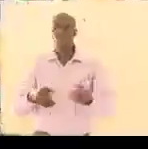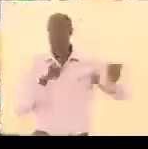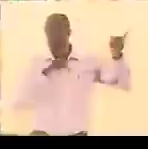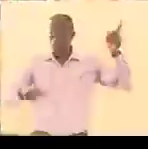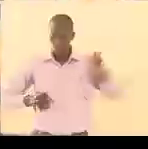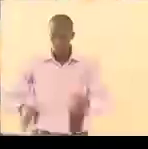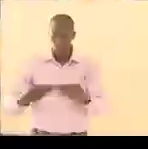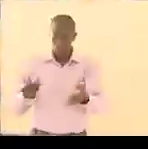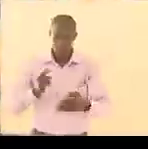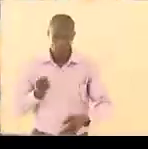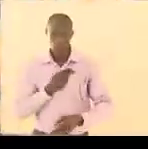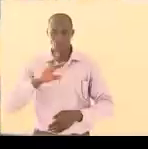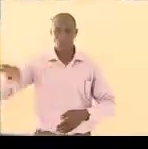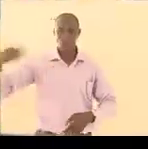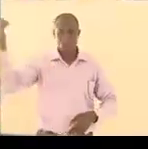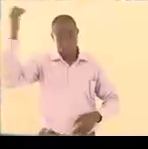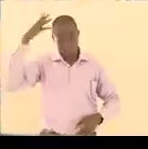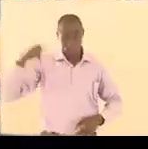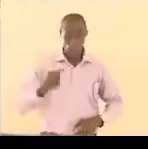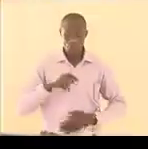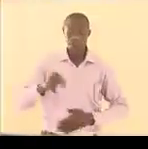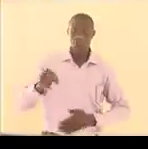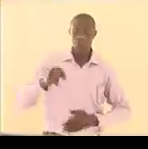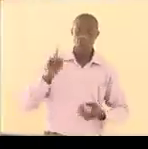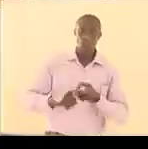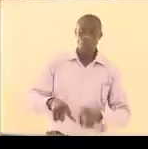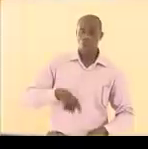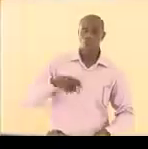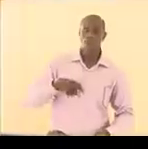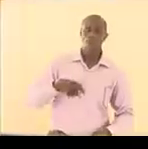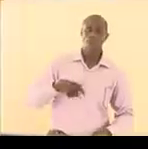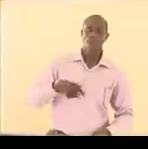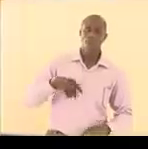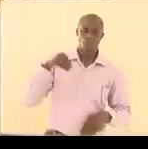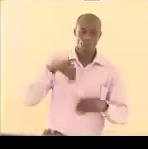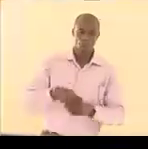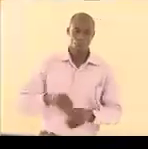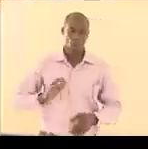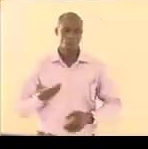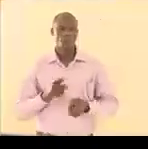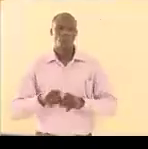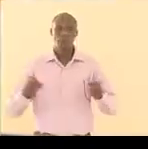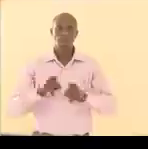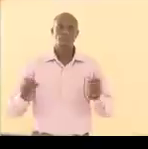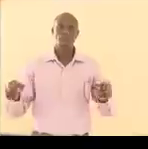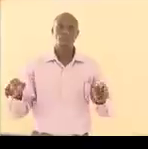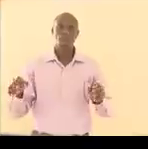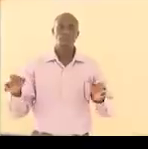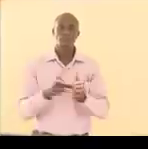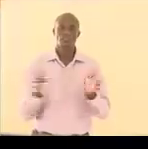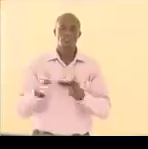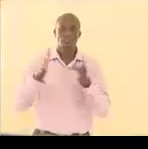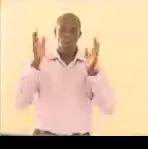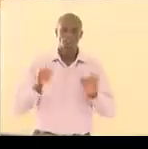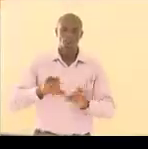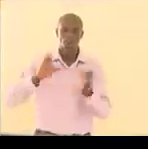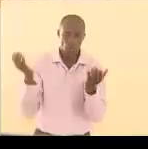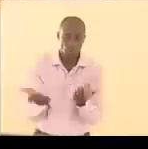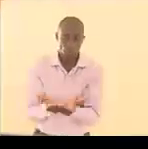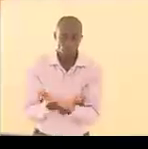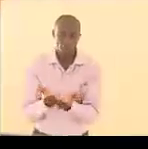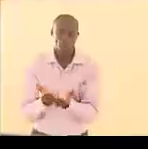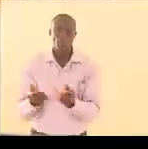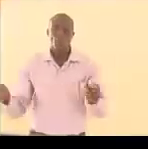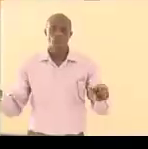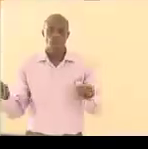Lord, give us the grace we need to live in our various Christian communities as